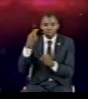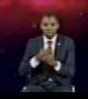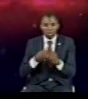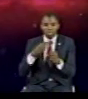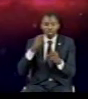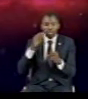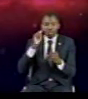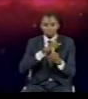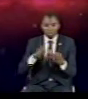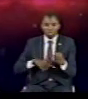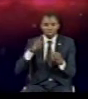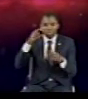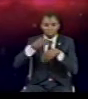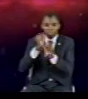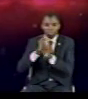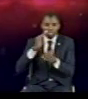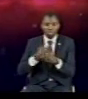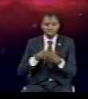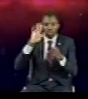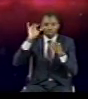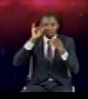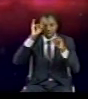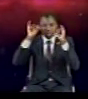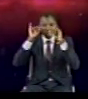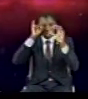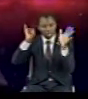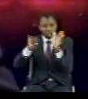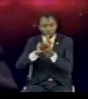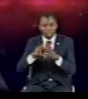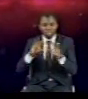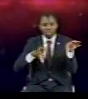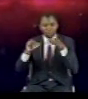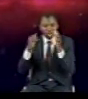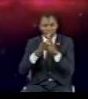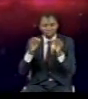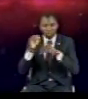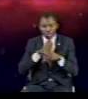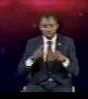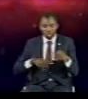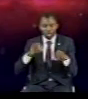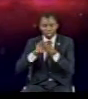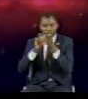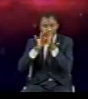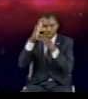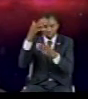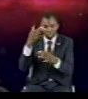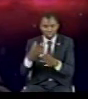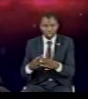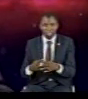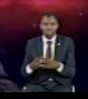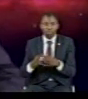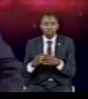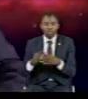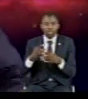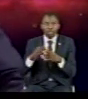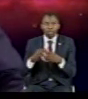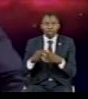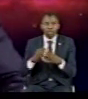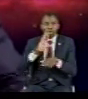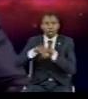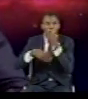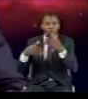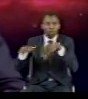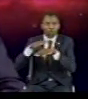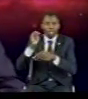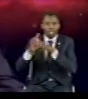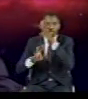oh God, in Jesus' name. We want to pray for the global hardness of heart. All over the world,